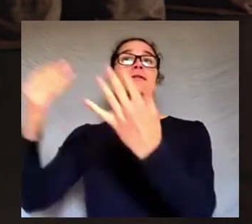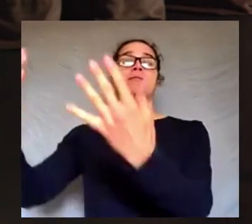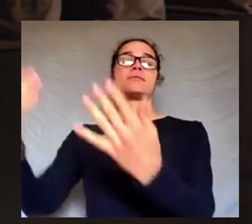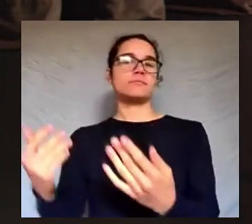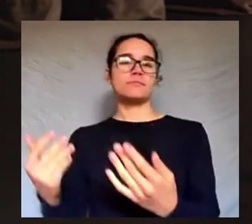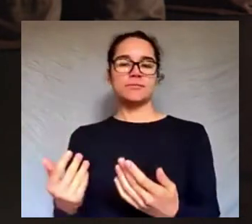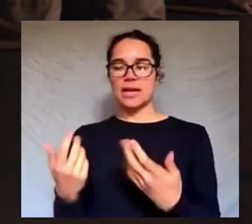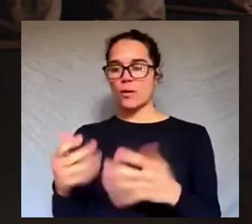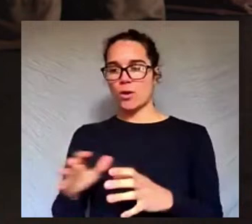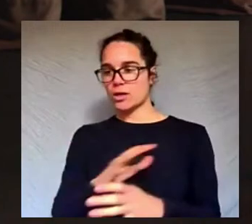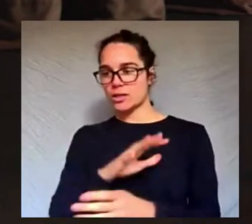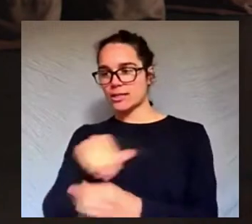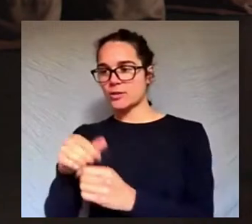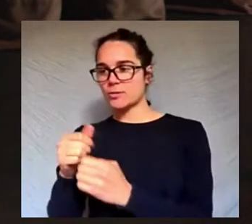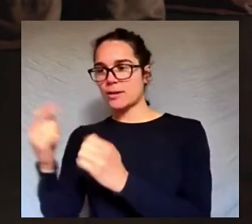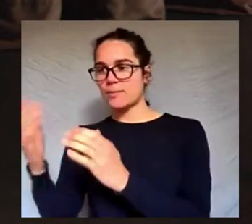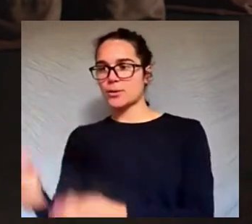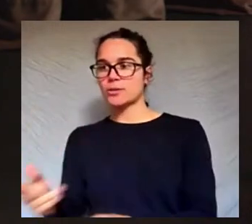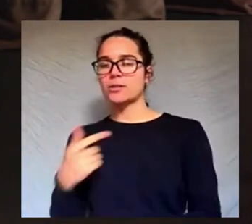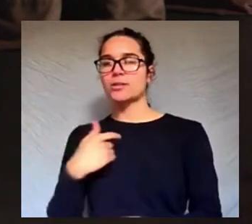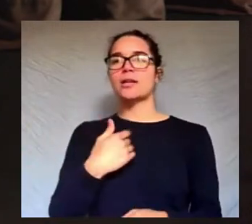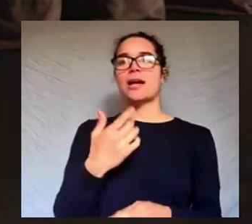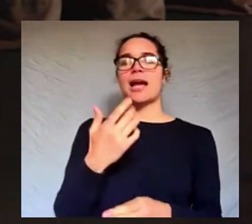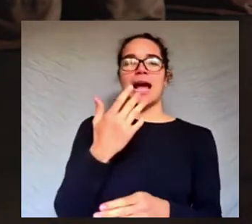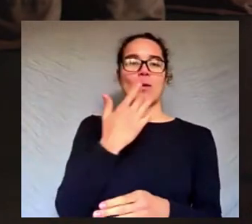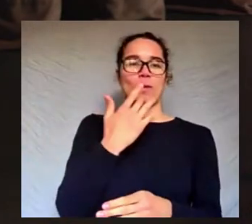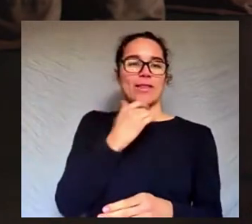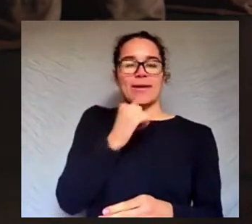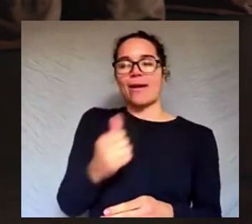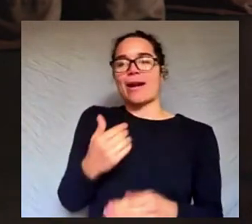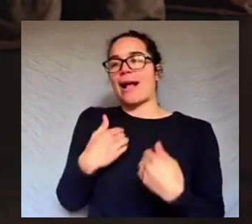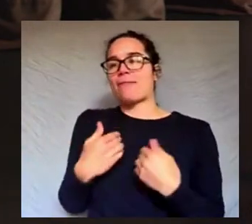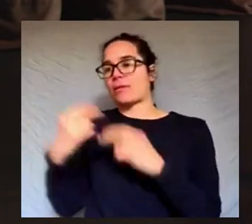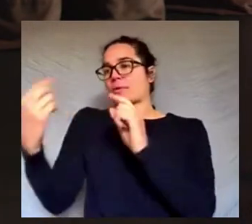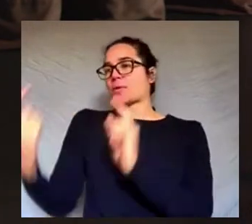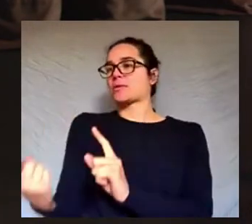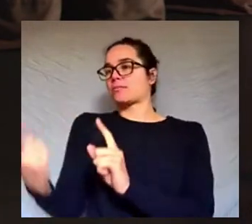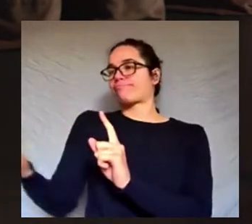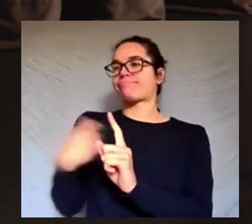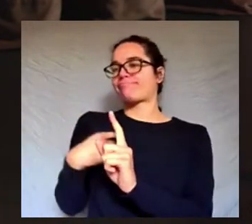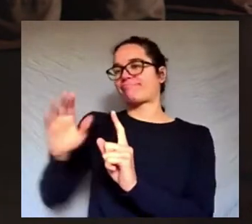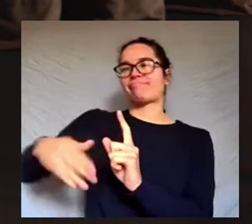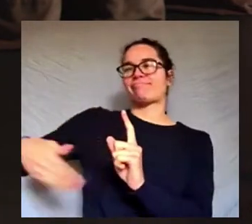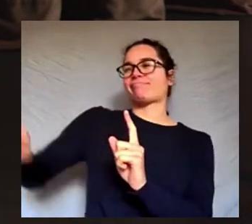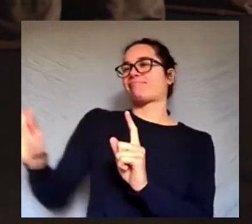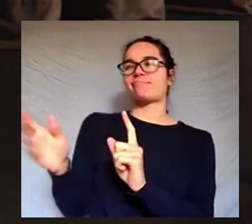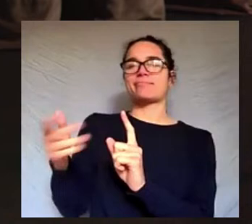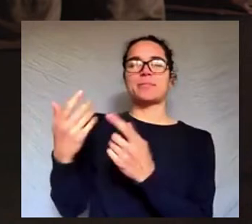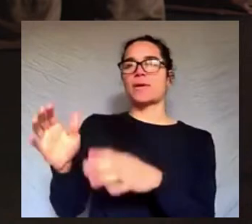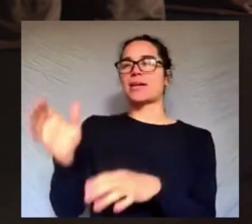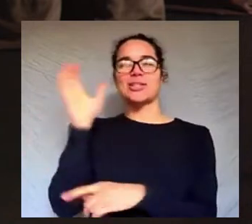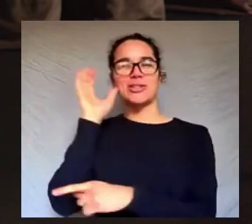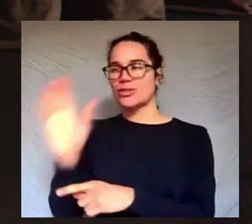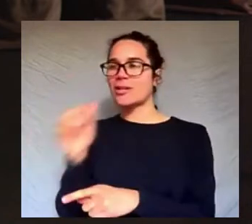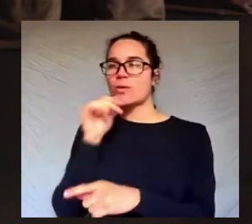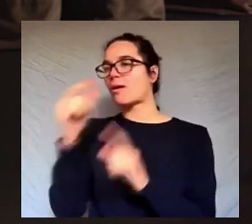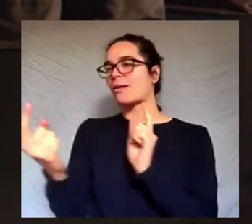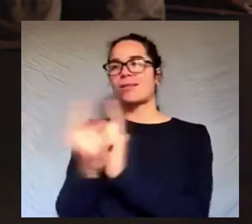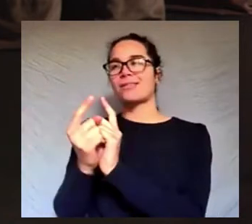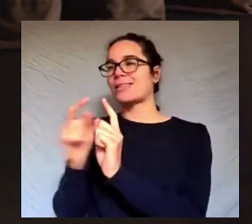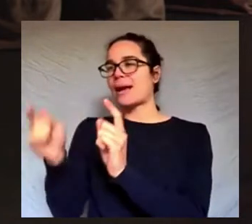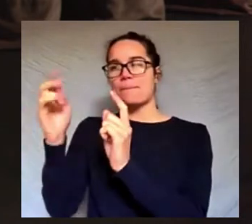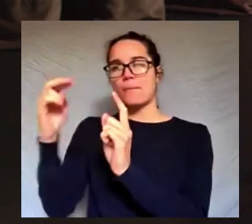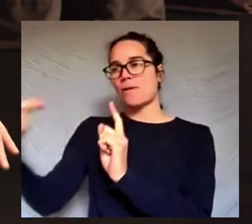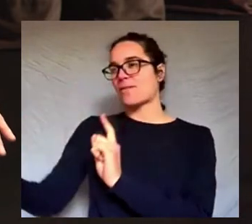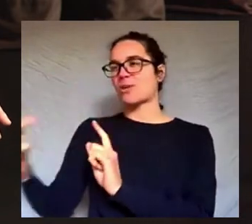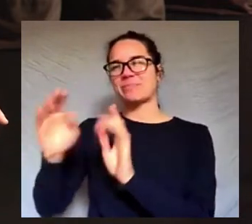other side just not be here. I would rather not have to deal with that way of thinking. I would rather not have to kind of encounter that point of view, either